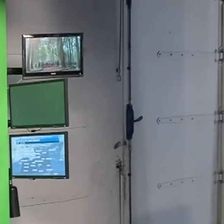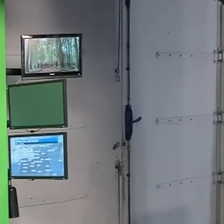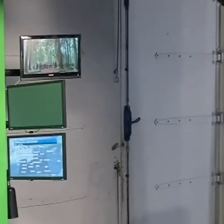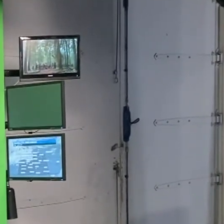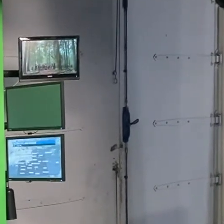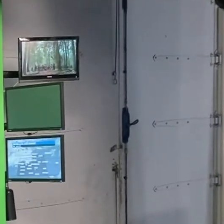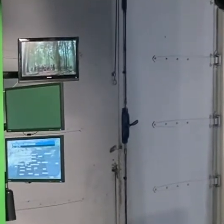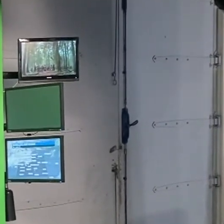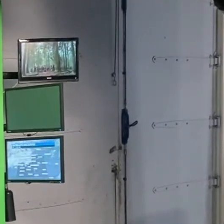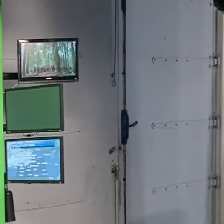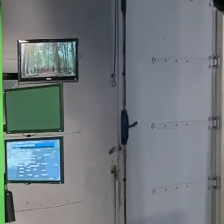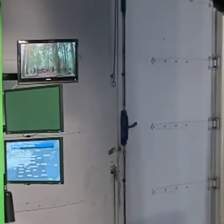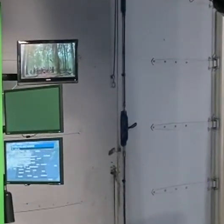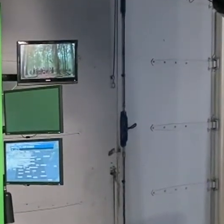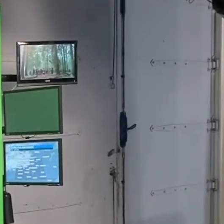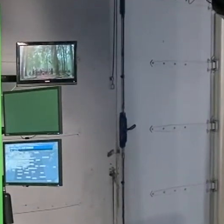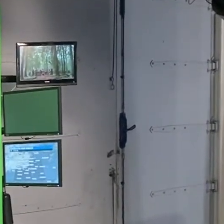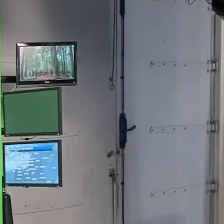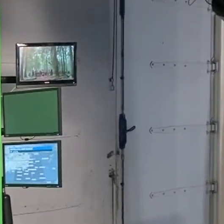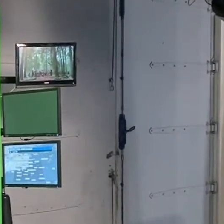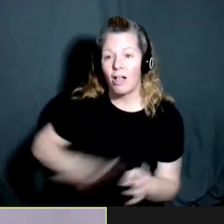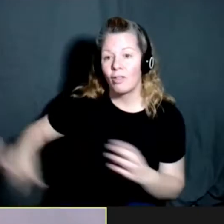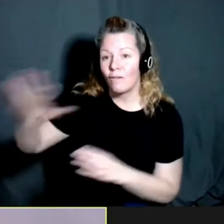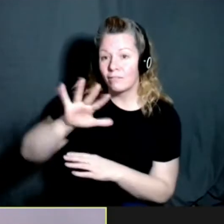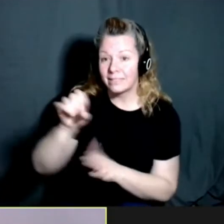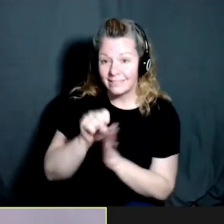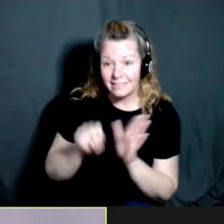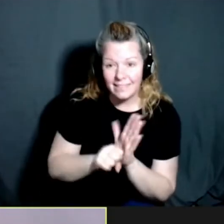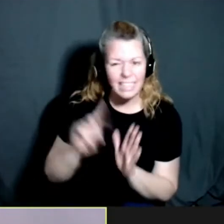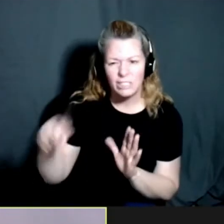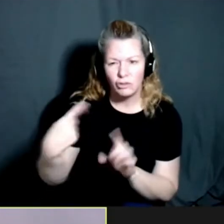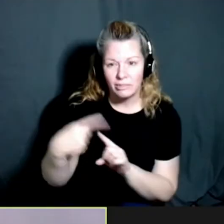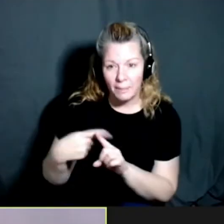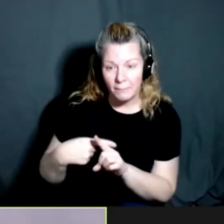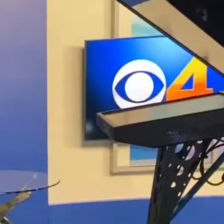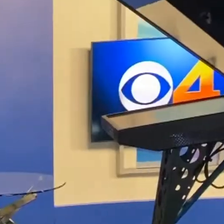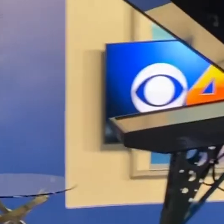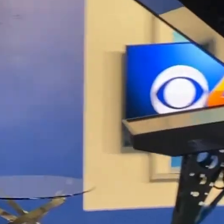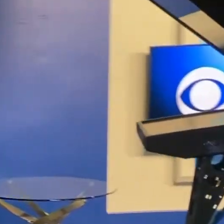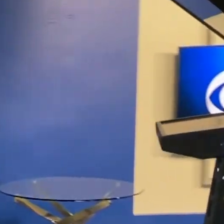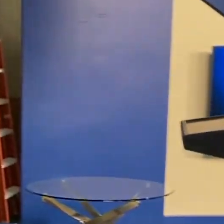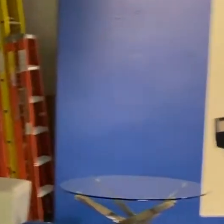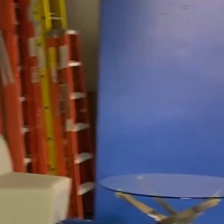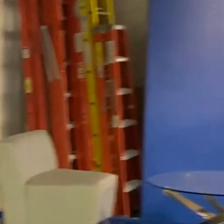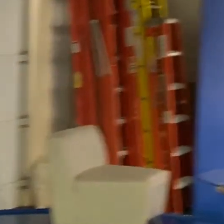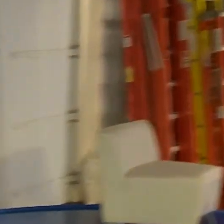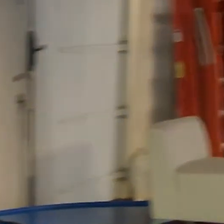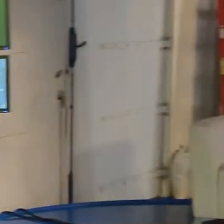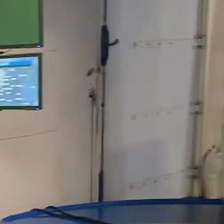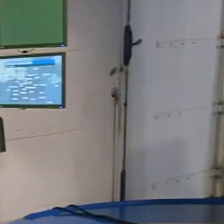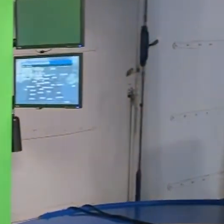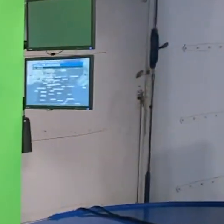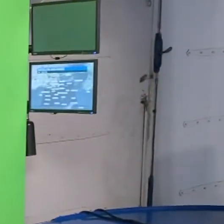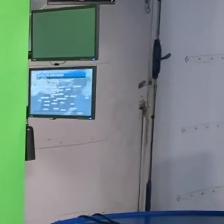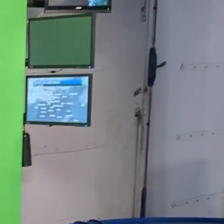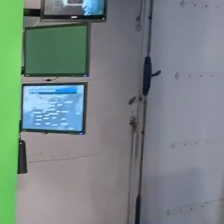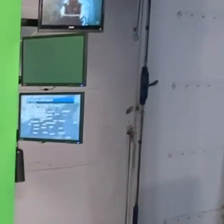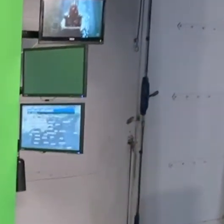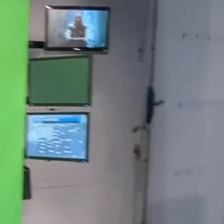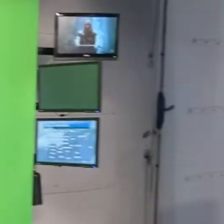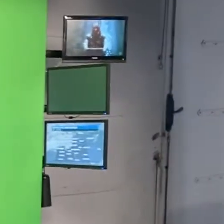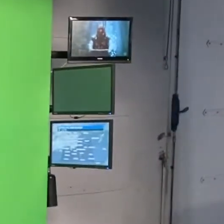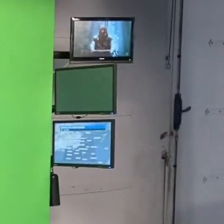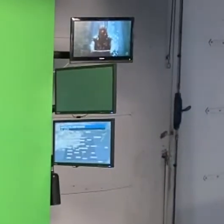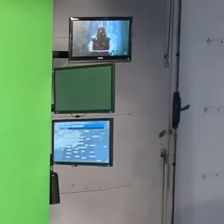to show us the forecast from the weather map she creates. Behind me is actually a green screen. So there's nothing behind me, but it's